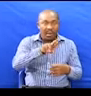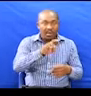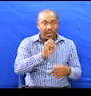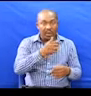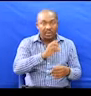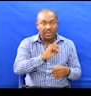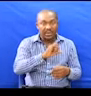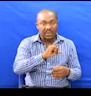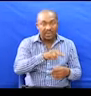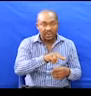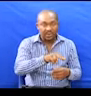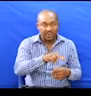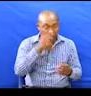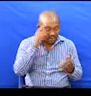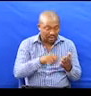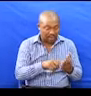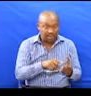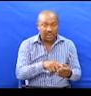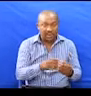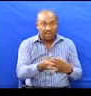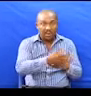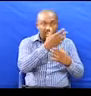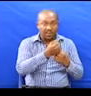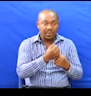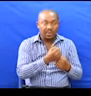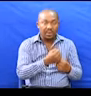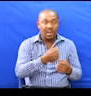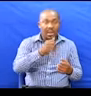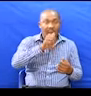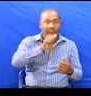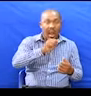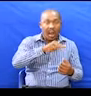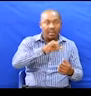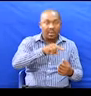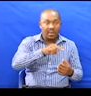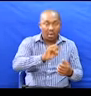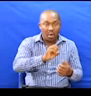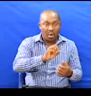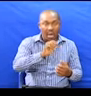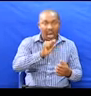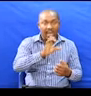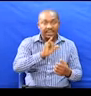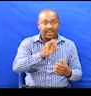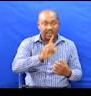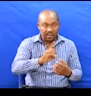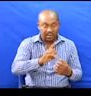amino acids that are coming from beans, that is the food, they are known as essential amino acid. While those that are